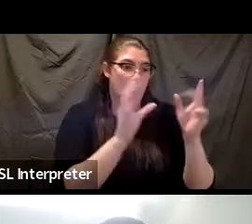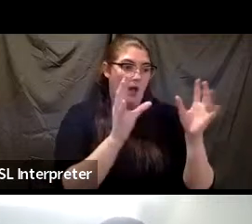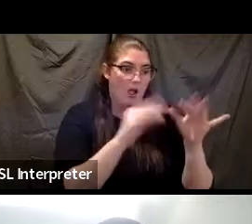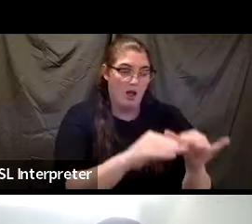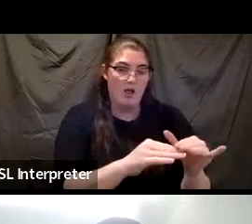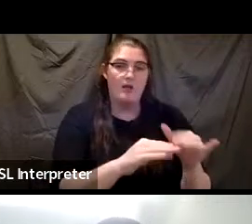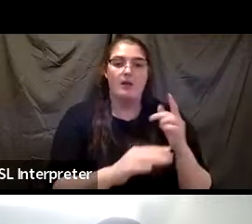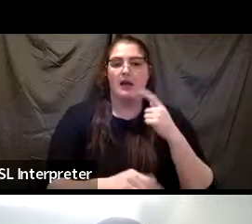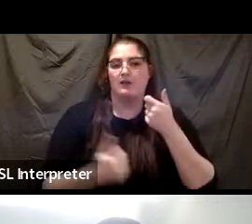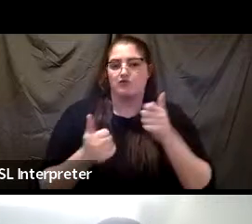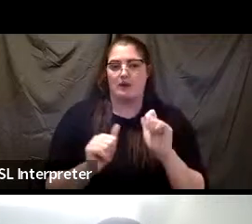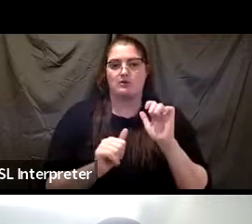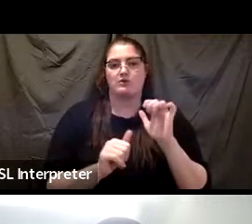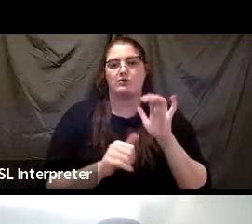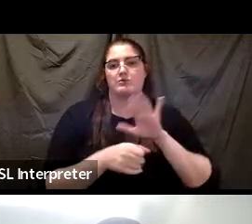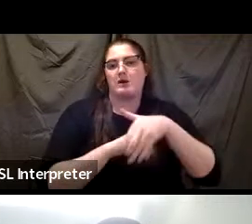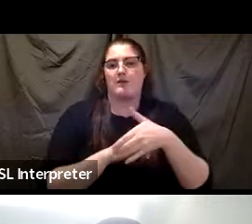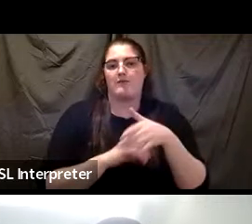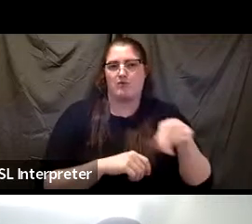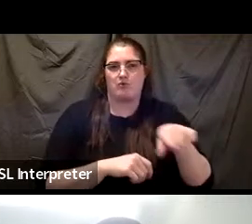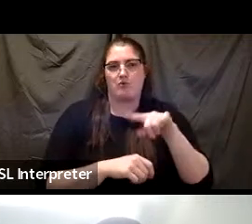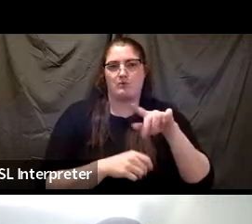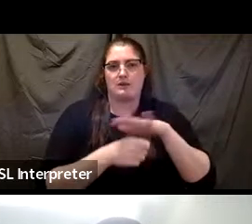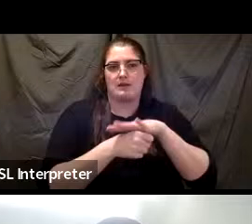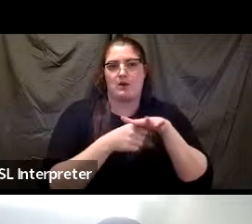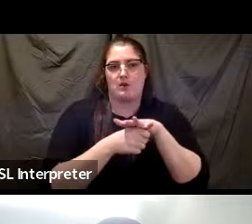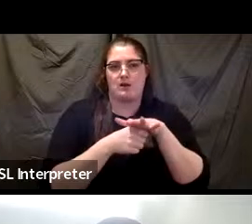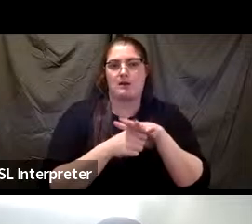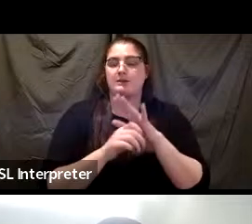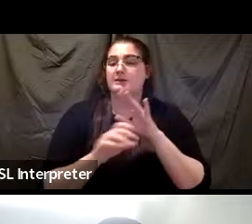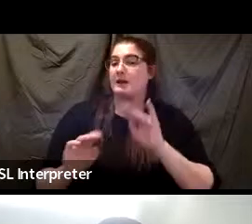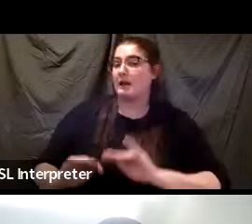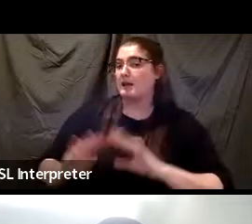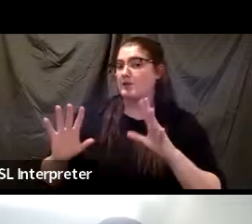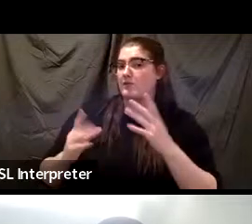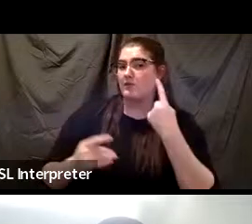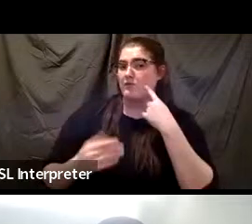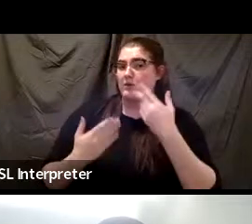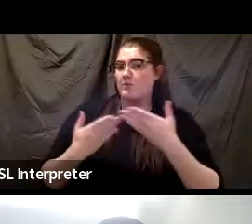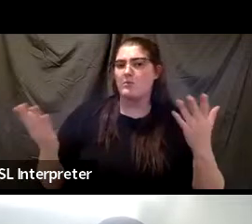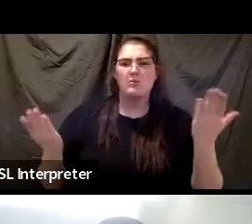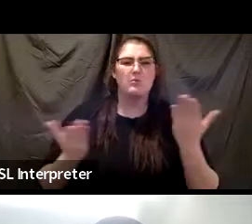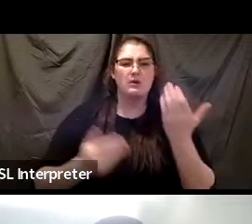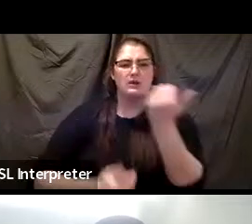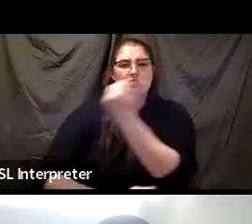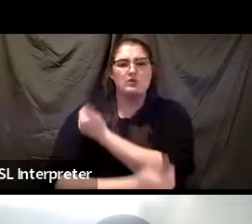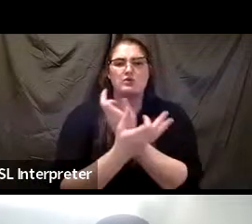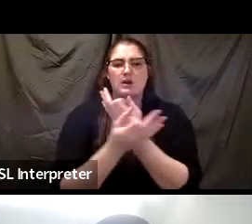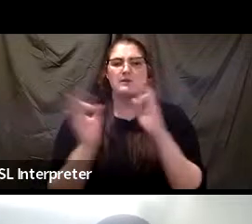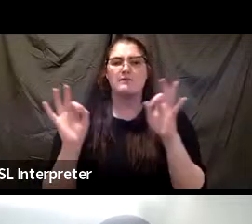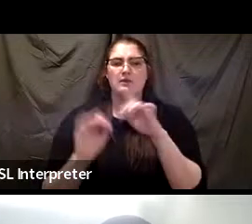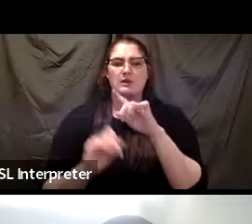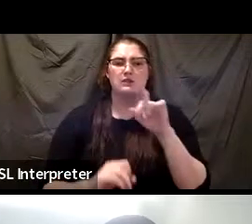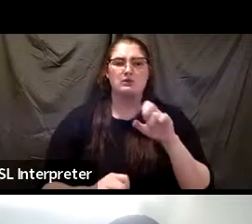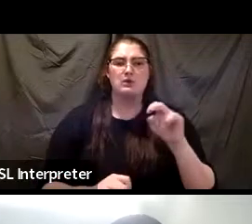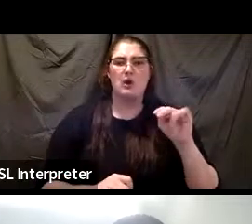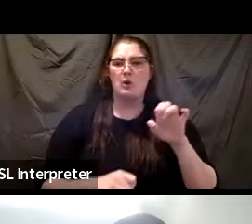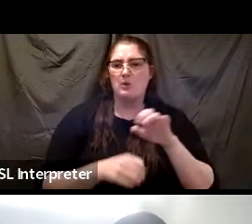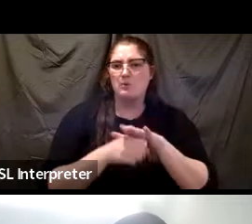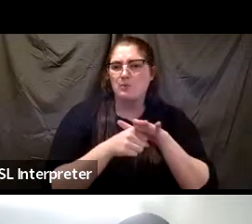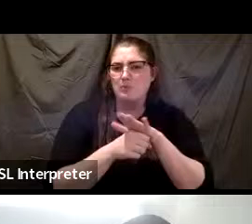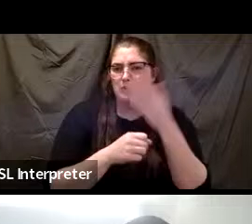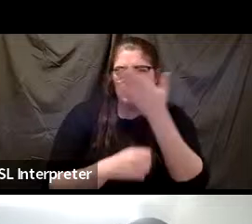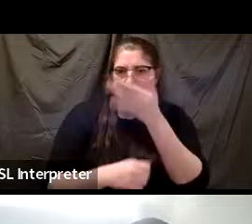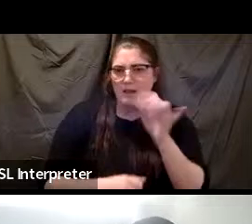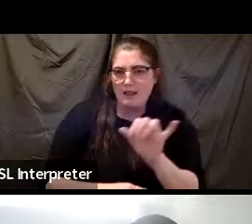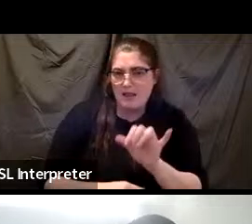stop that from happening. Clarification for the public, what do these drug-free zones look like at the end of the day once they do become a zone? Sure.